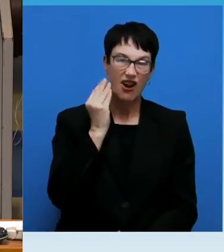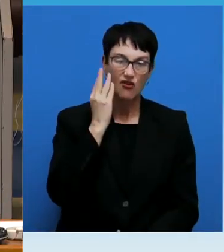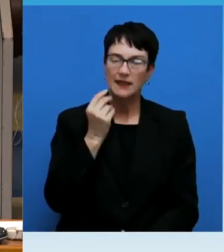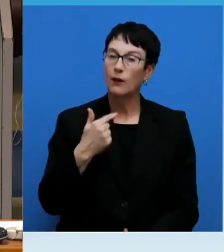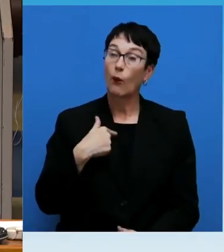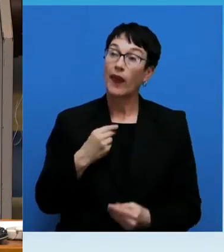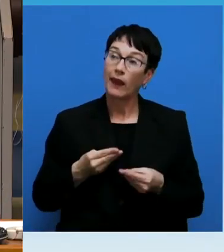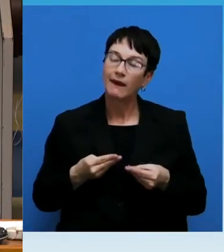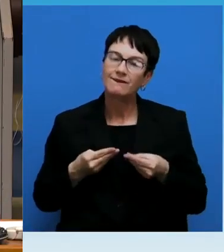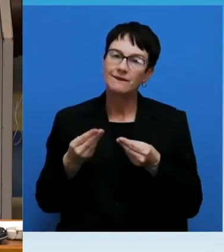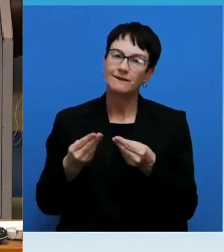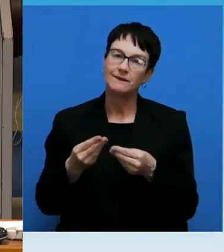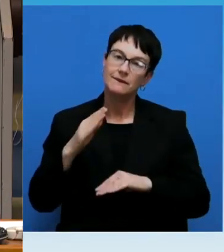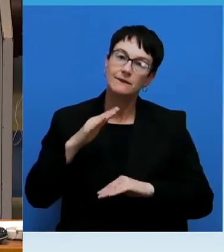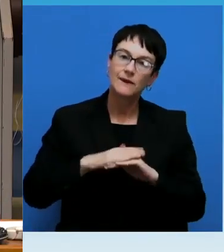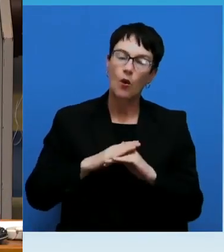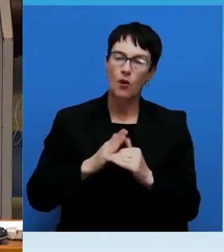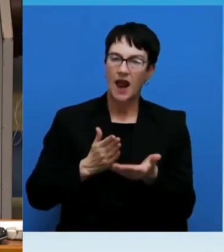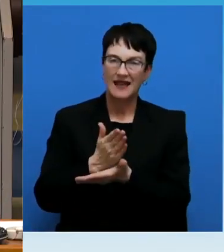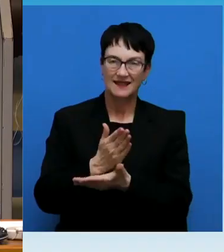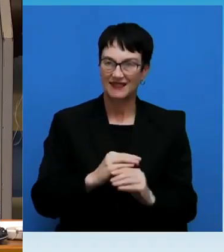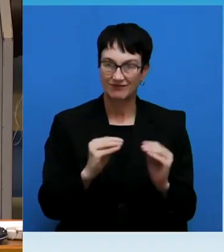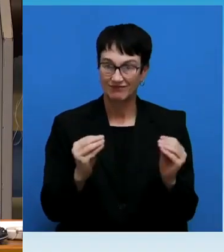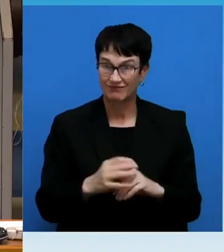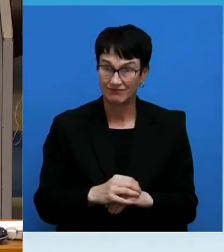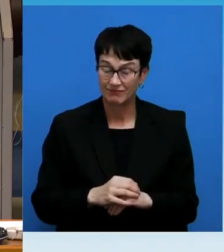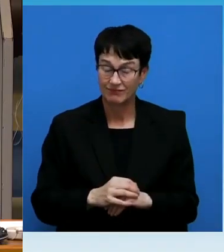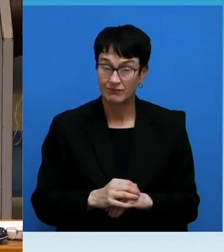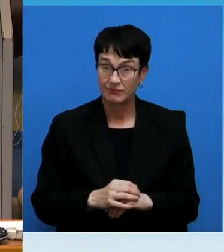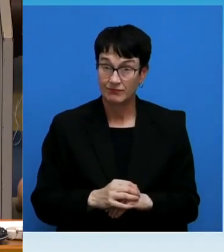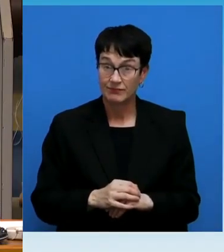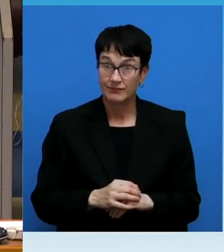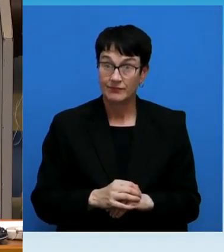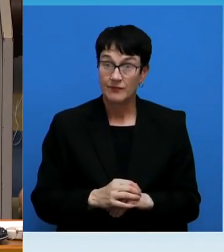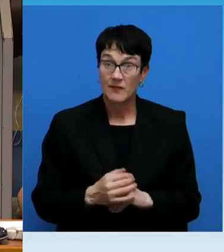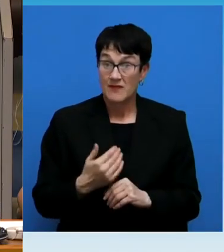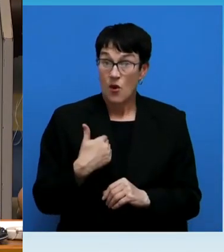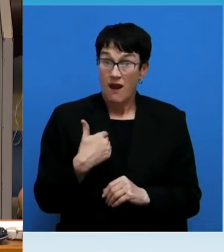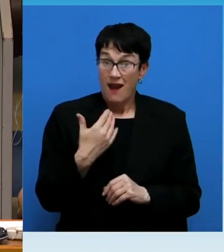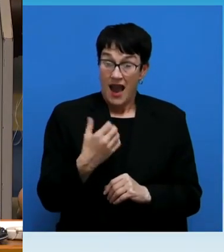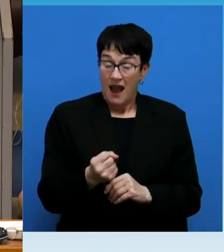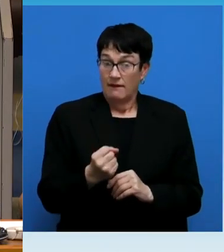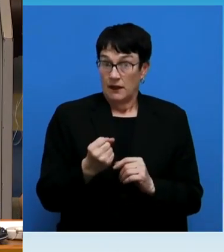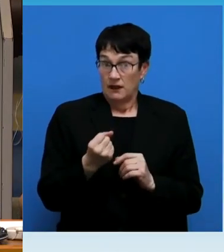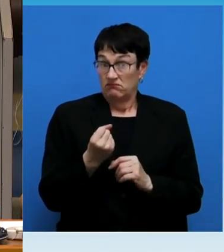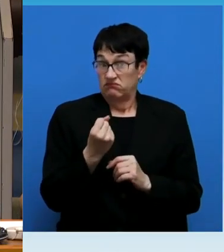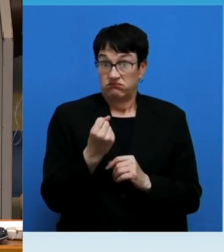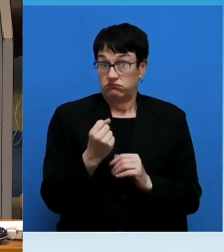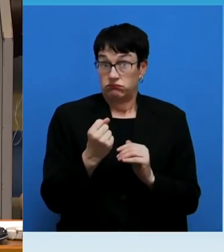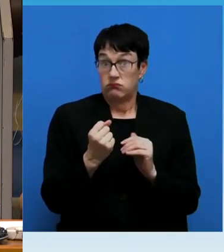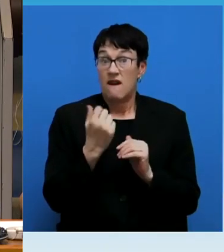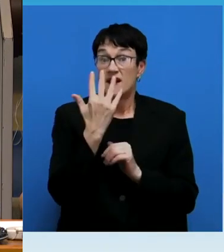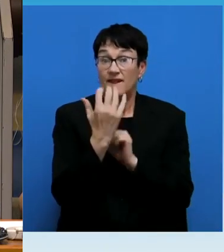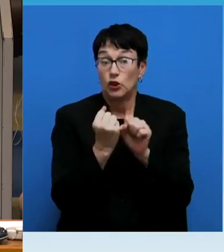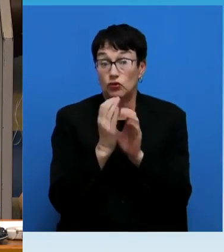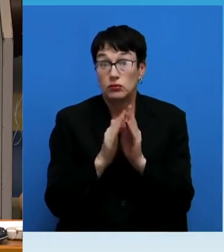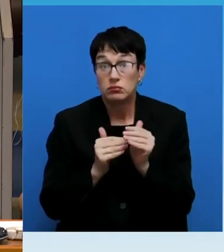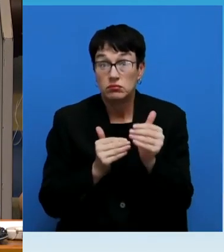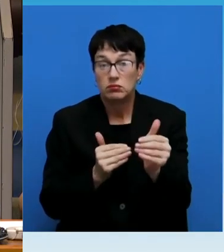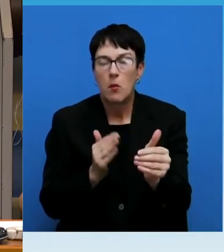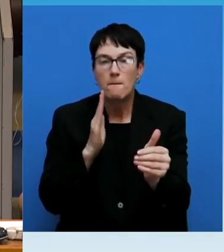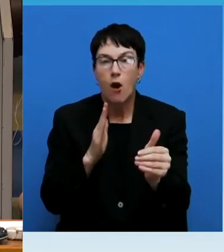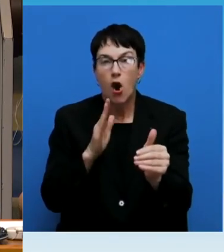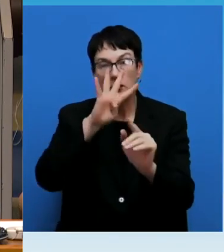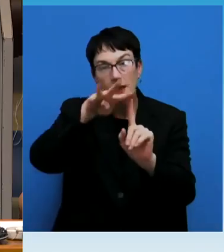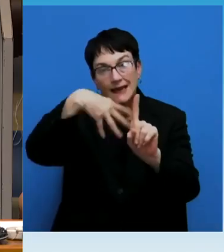Development Goals, this is a shortfall that we cannot afford. UNDIS 2.0 pushes us to do better. It carries us